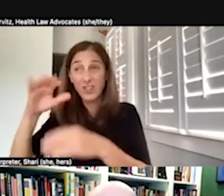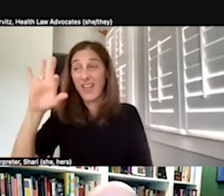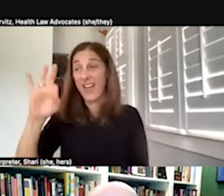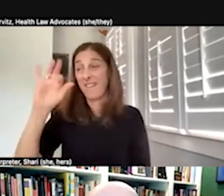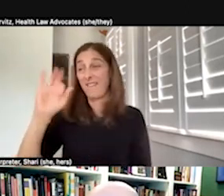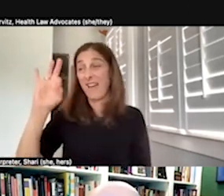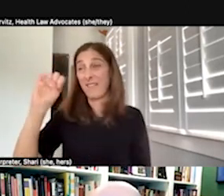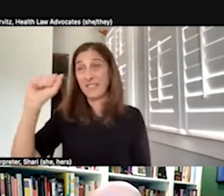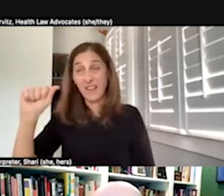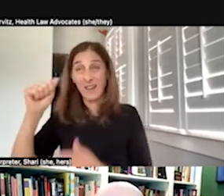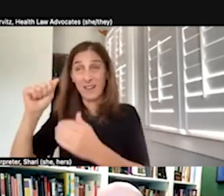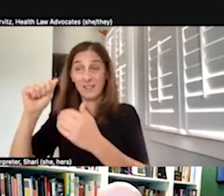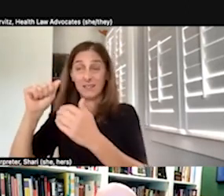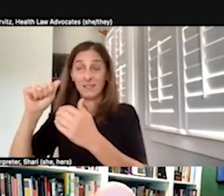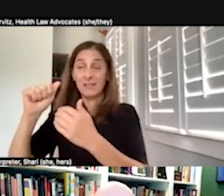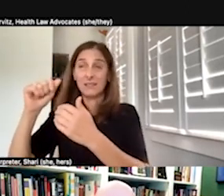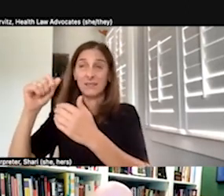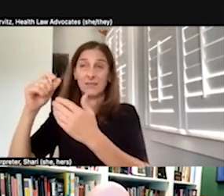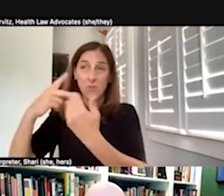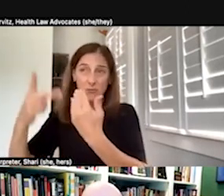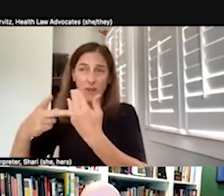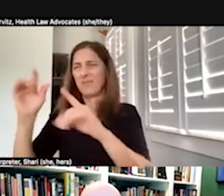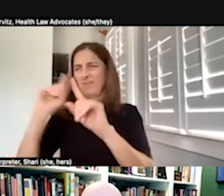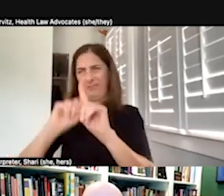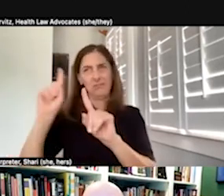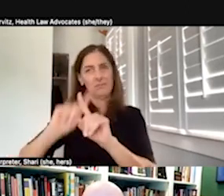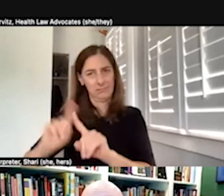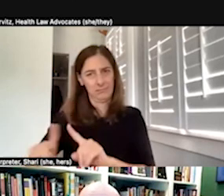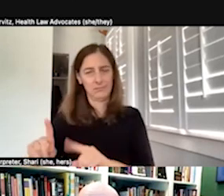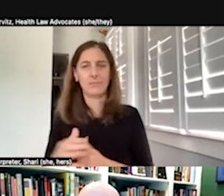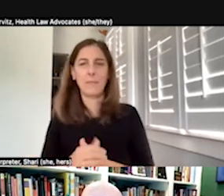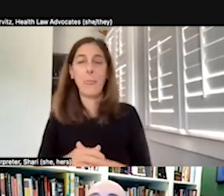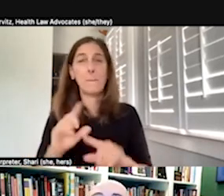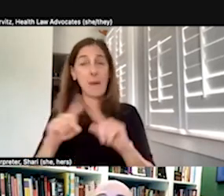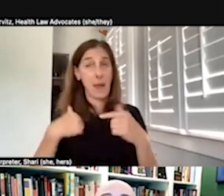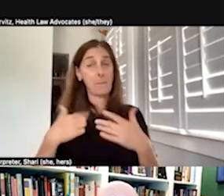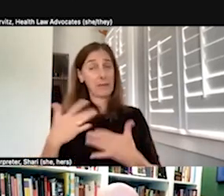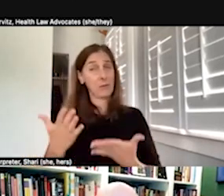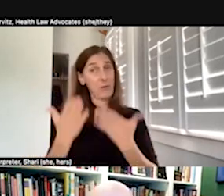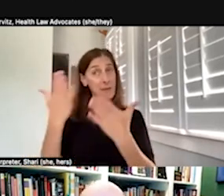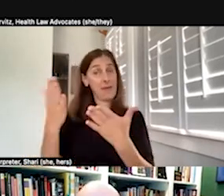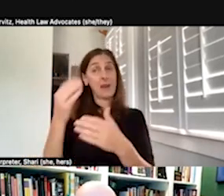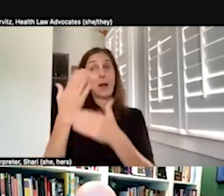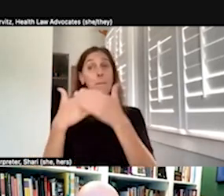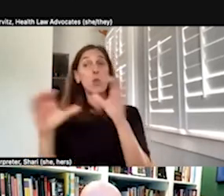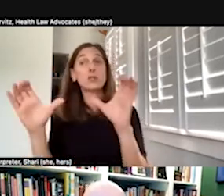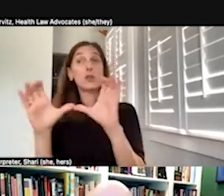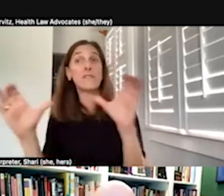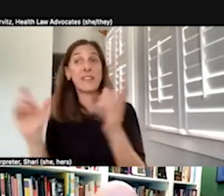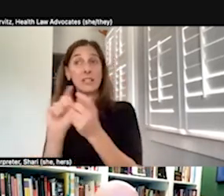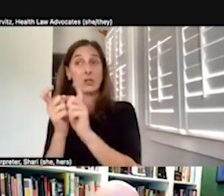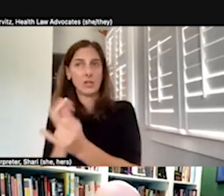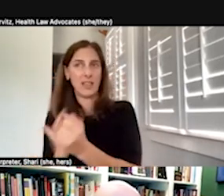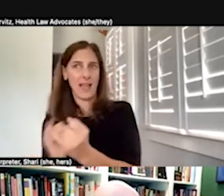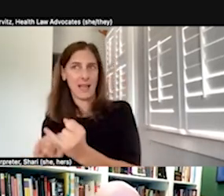the passport. And I generally recommend the birth certificate goes last. That, of course, is going to change for maybe